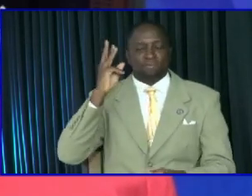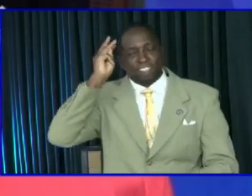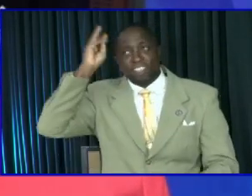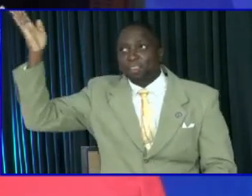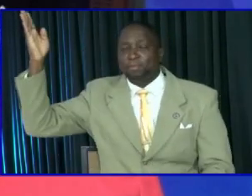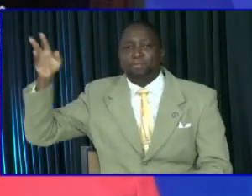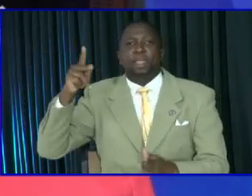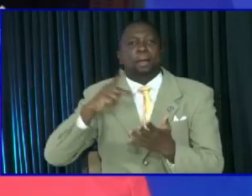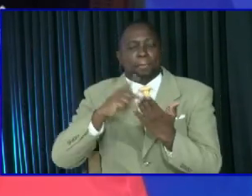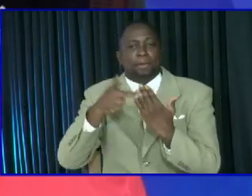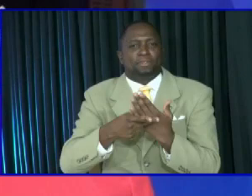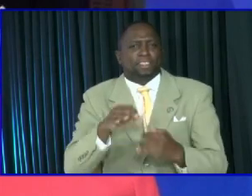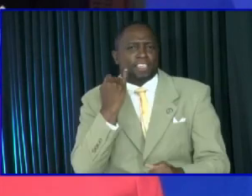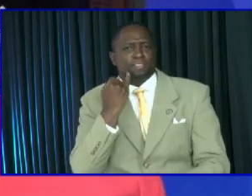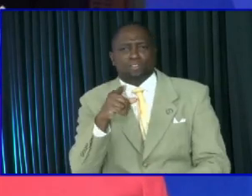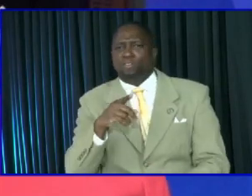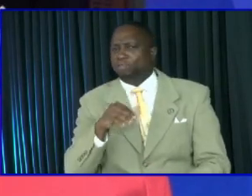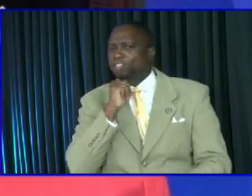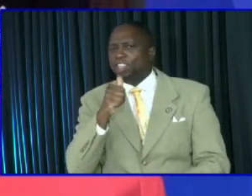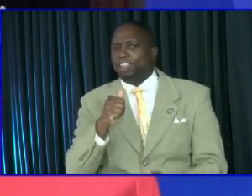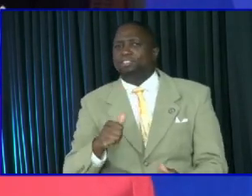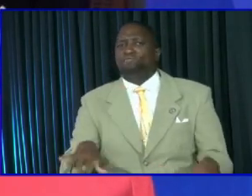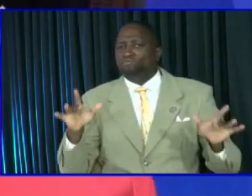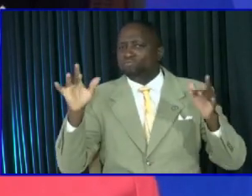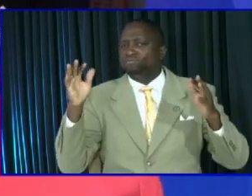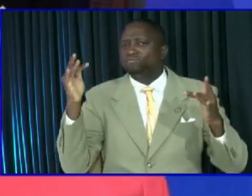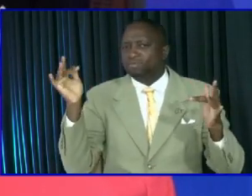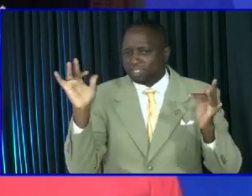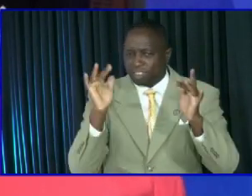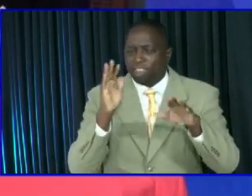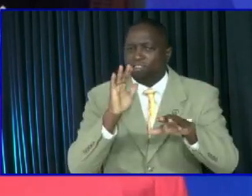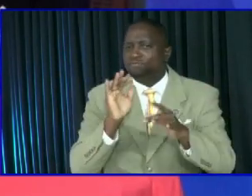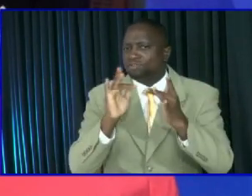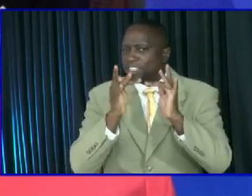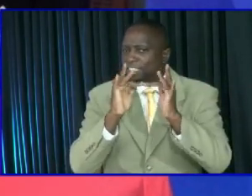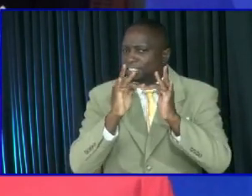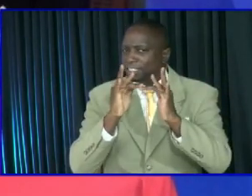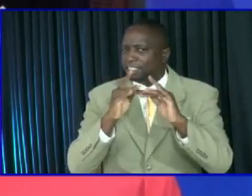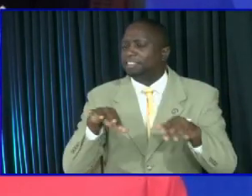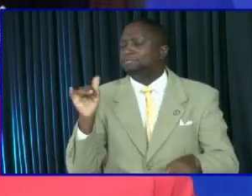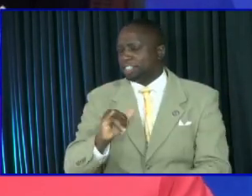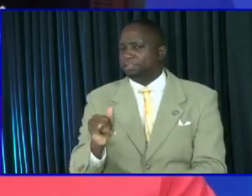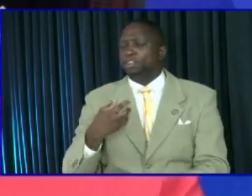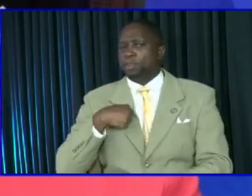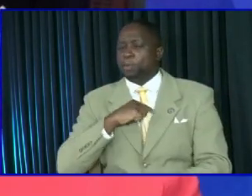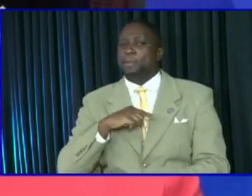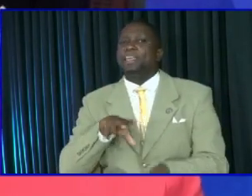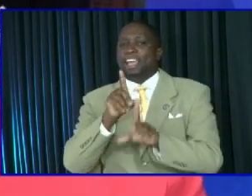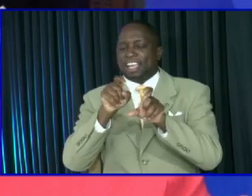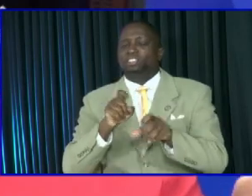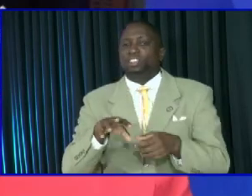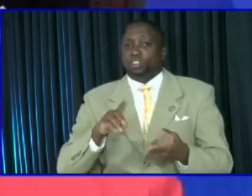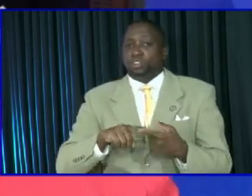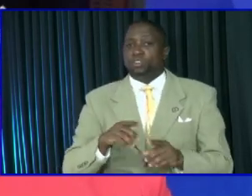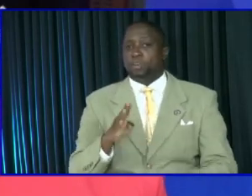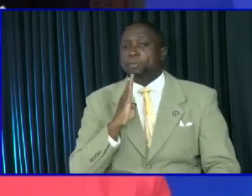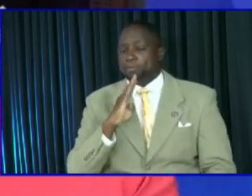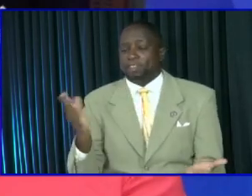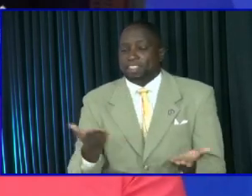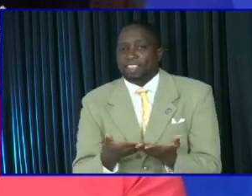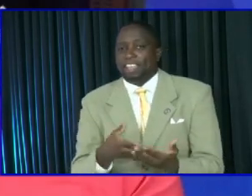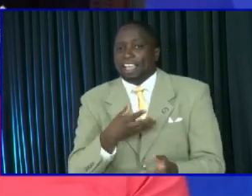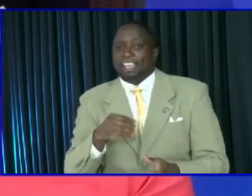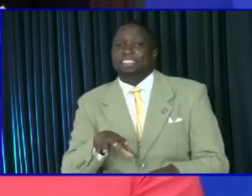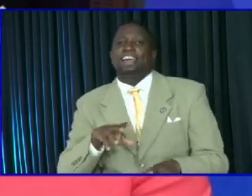been online as yet, you need to be here. We're asking you to share. Call someone up,